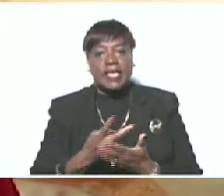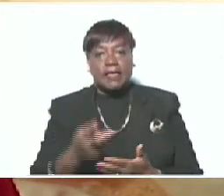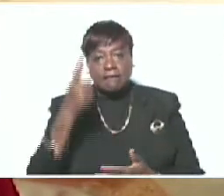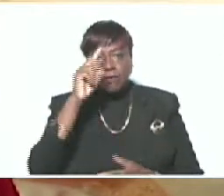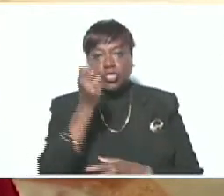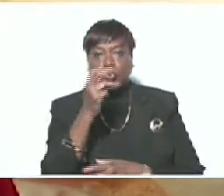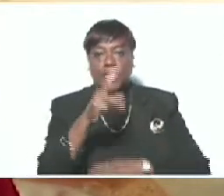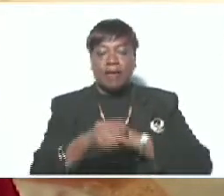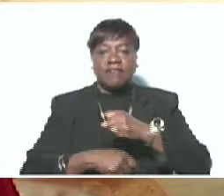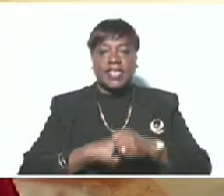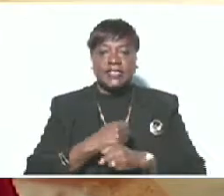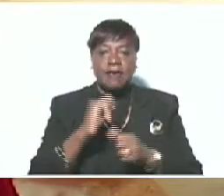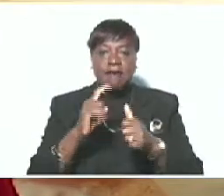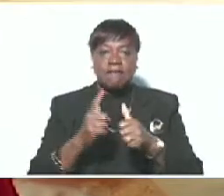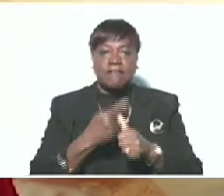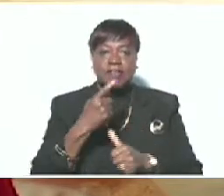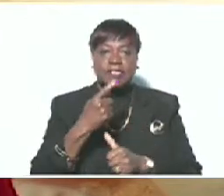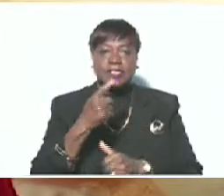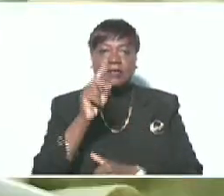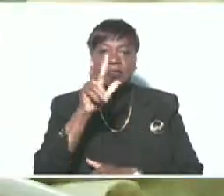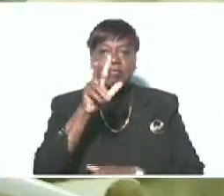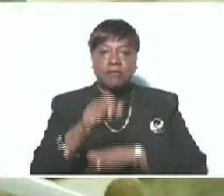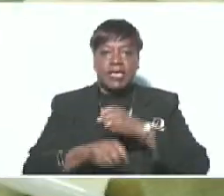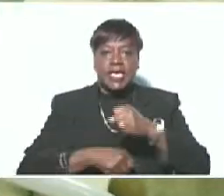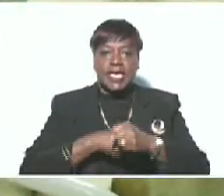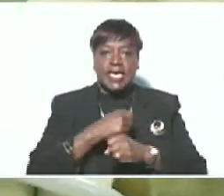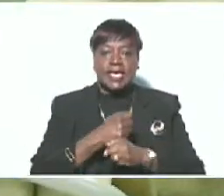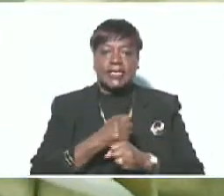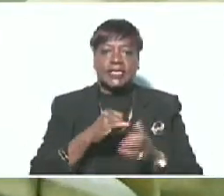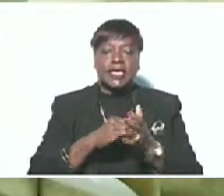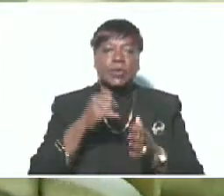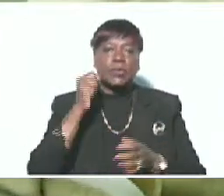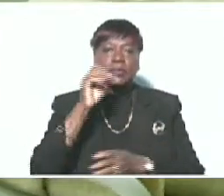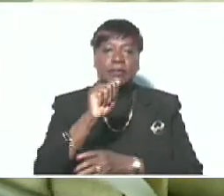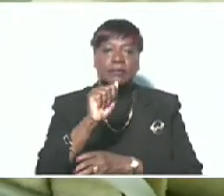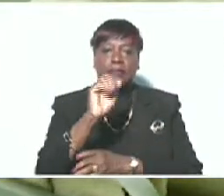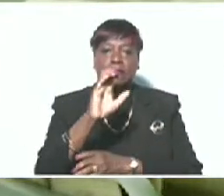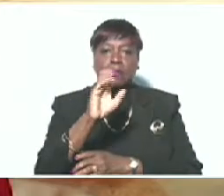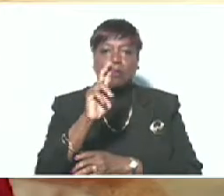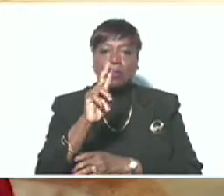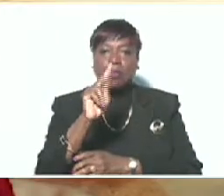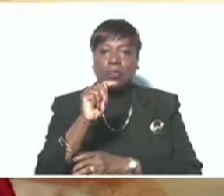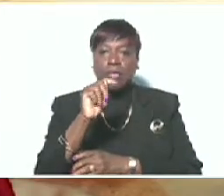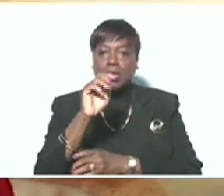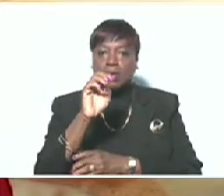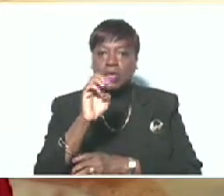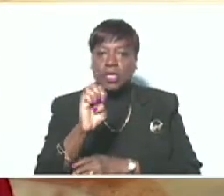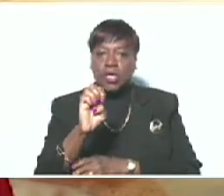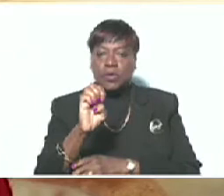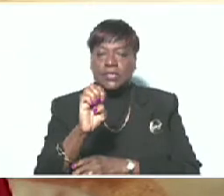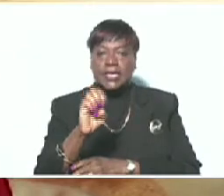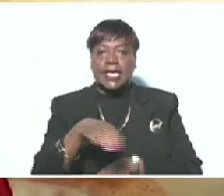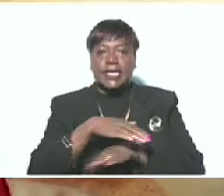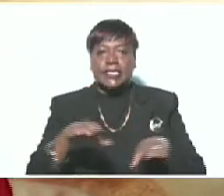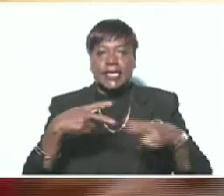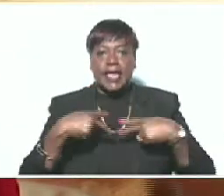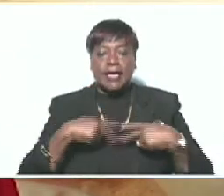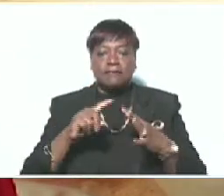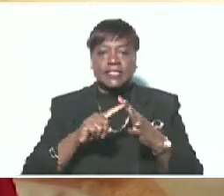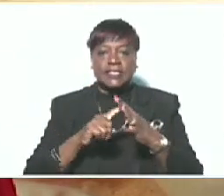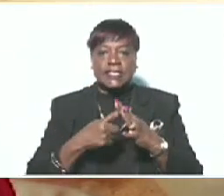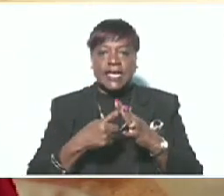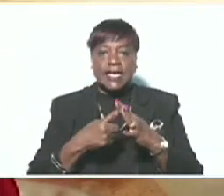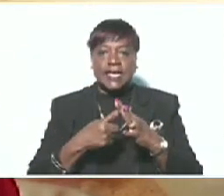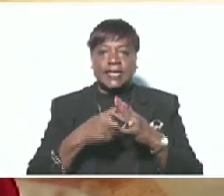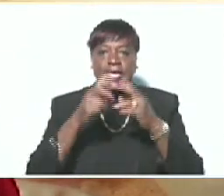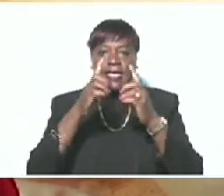3 years, it was, I think, what they call acute, where I didn't have to start dialysis